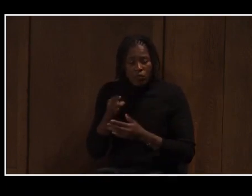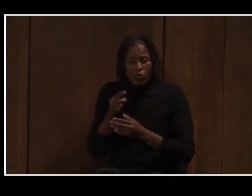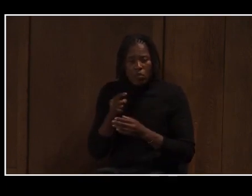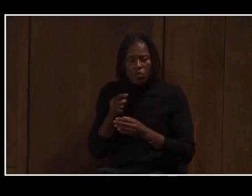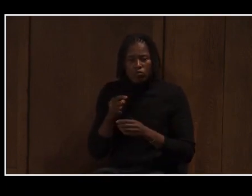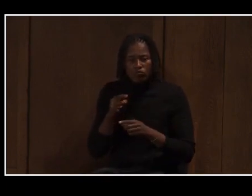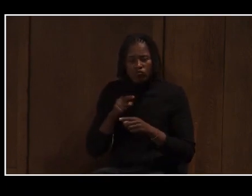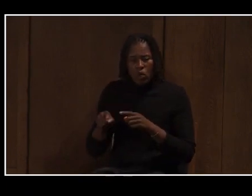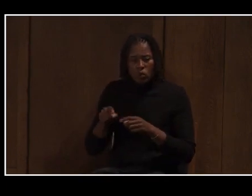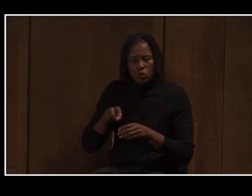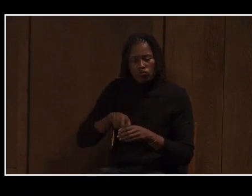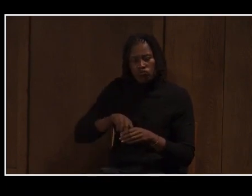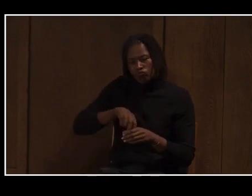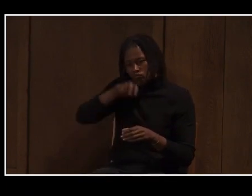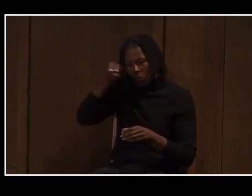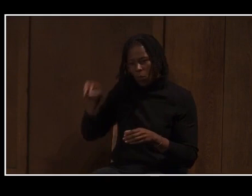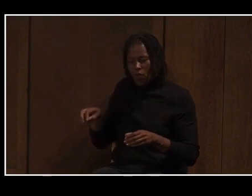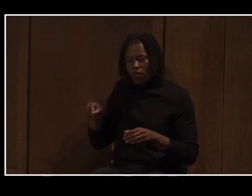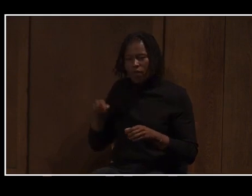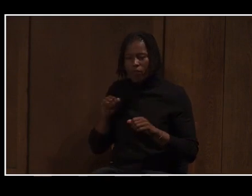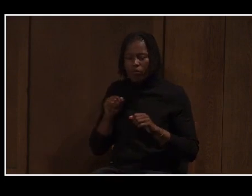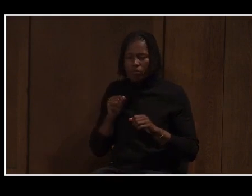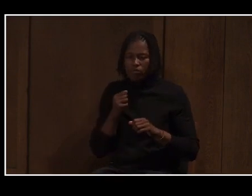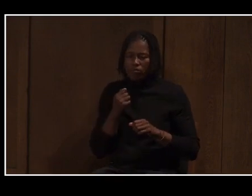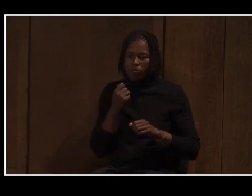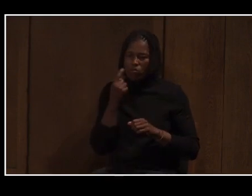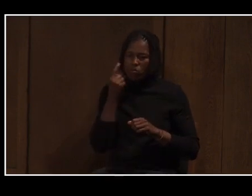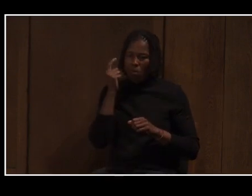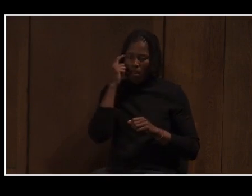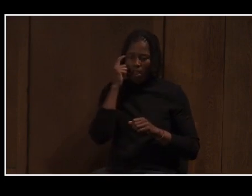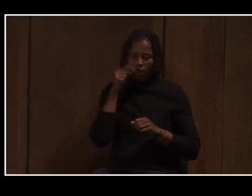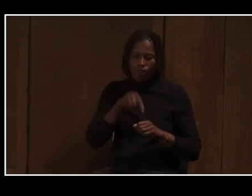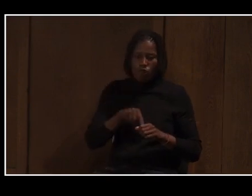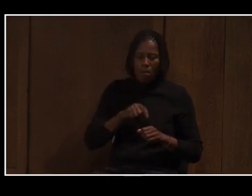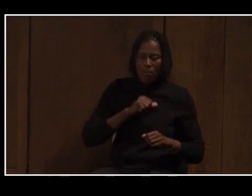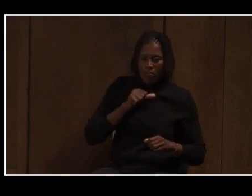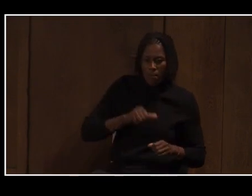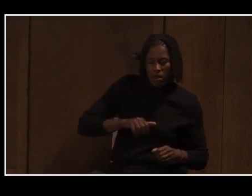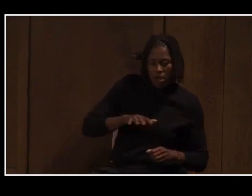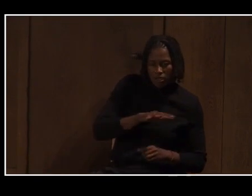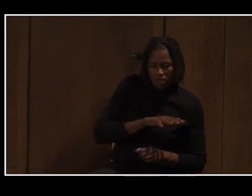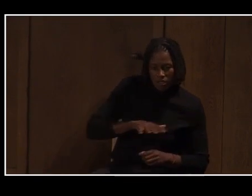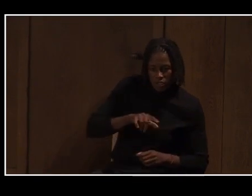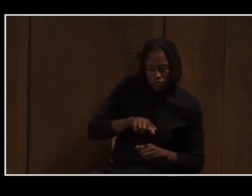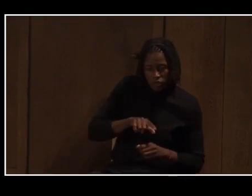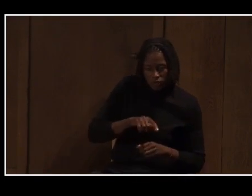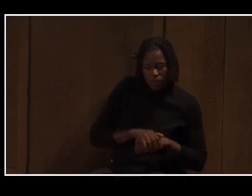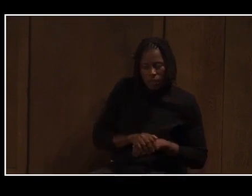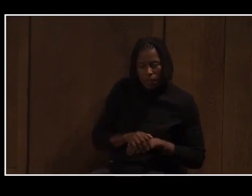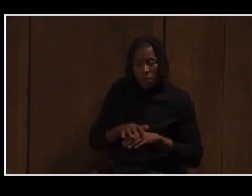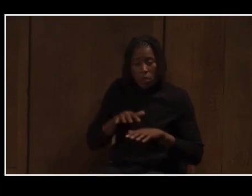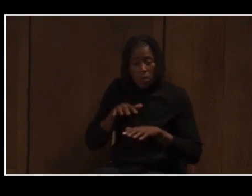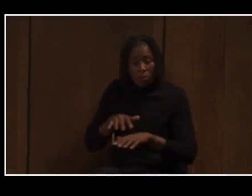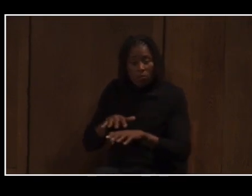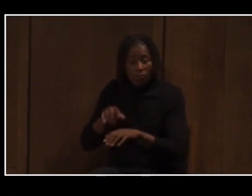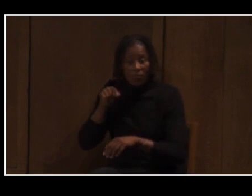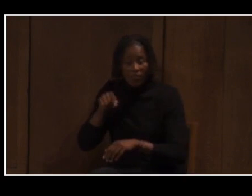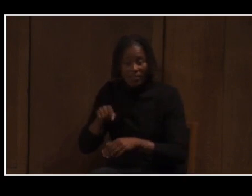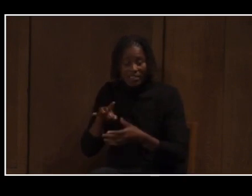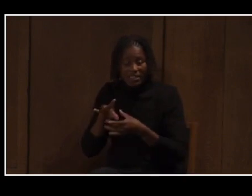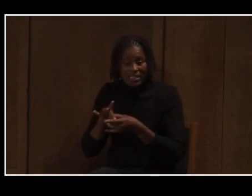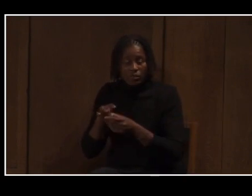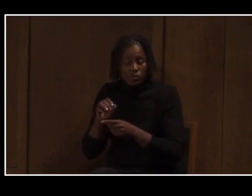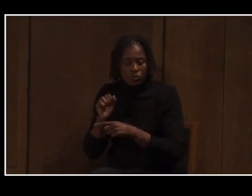plantation. And so, imagination is also resistance. The ways in which we individually and collectively